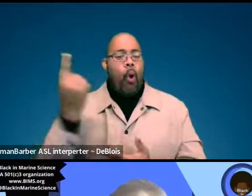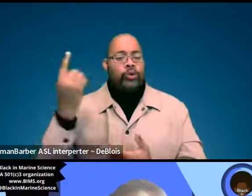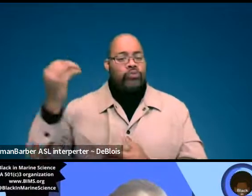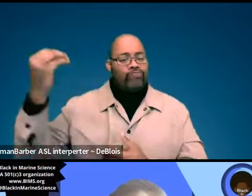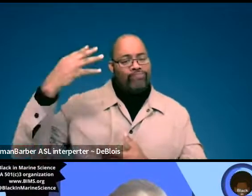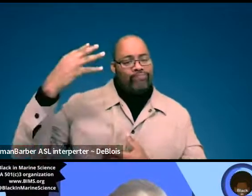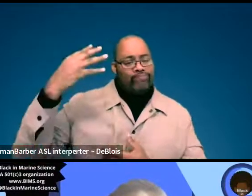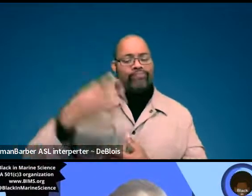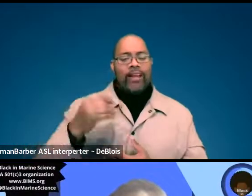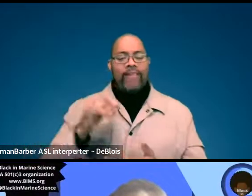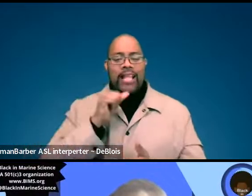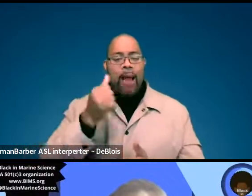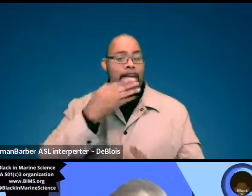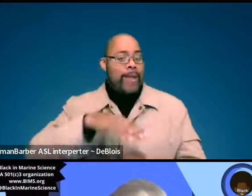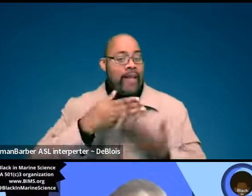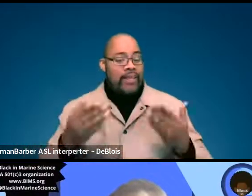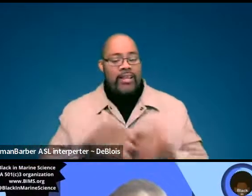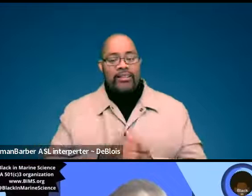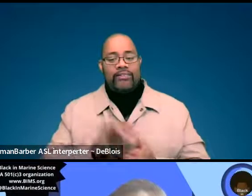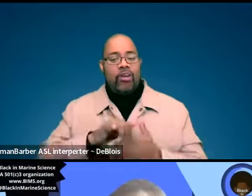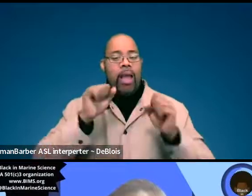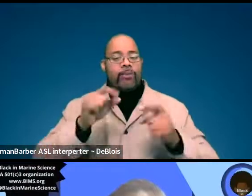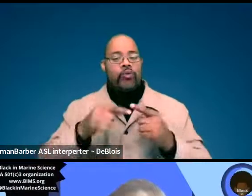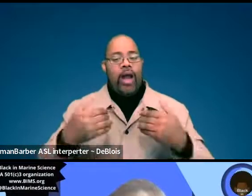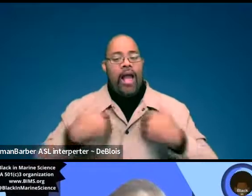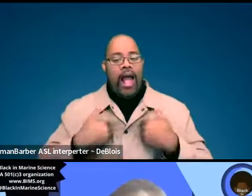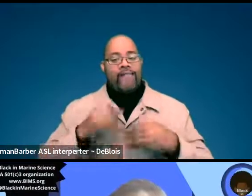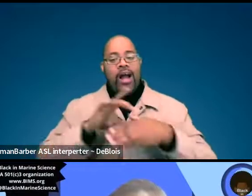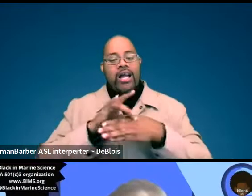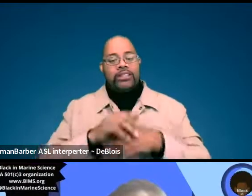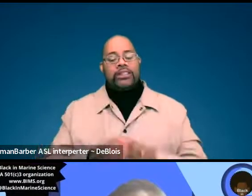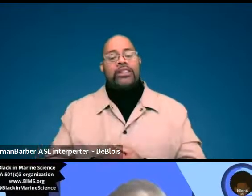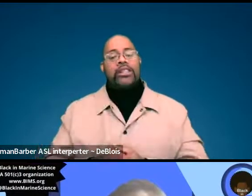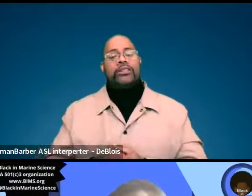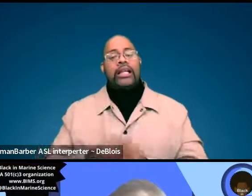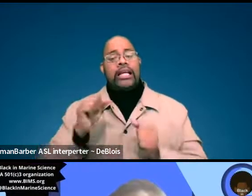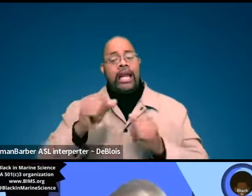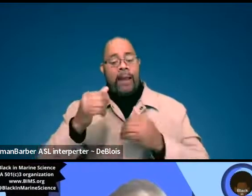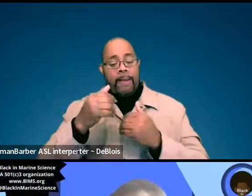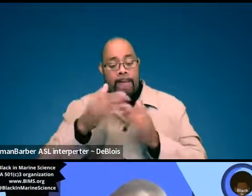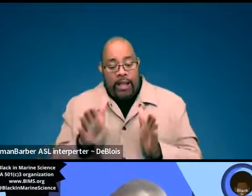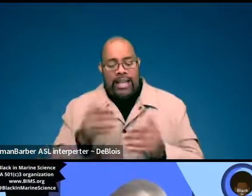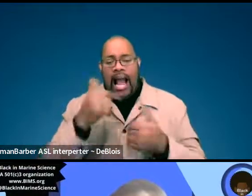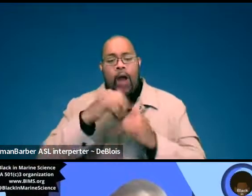you. And it's not a bad thing. You're able to have content to package